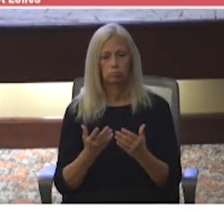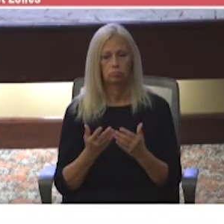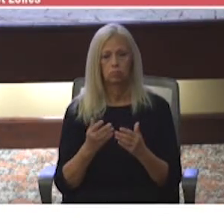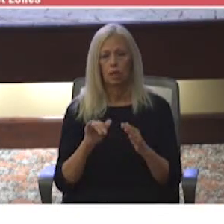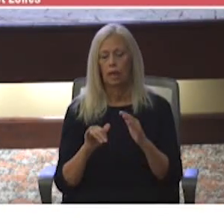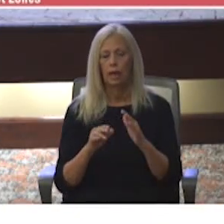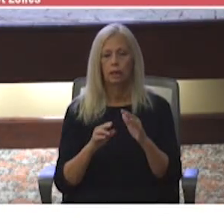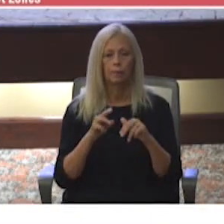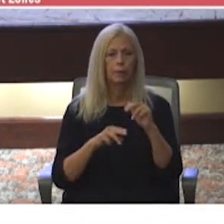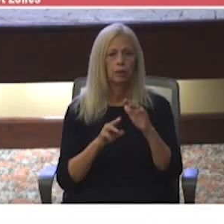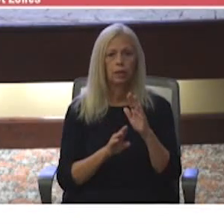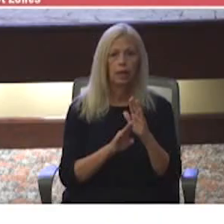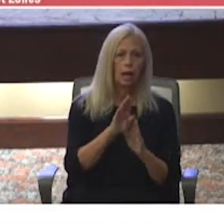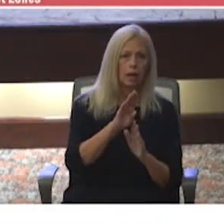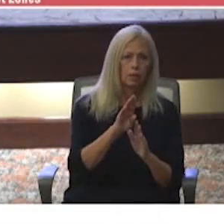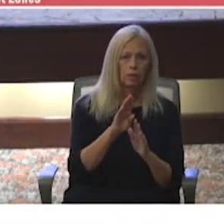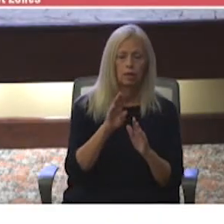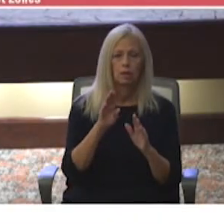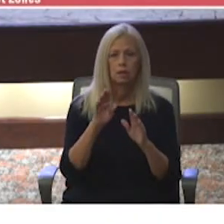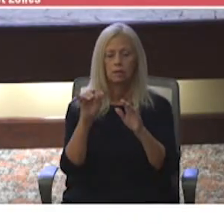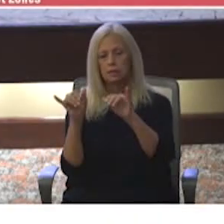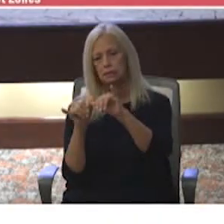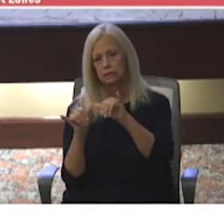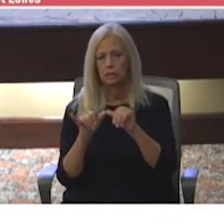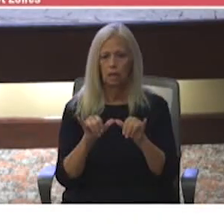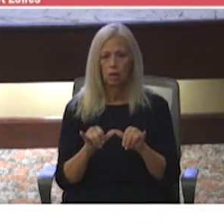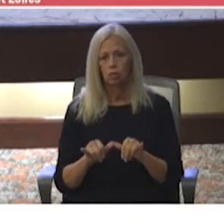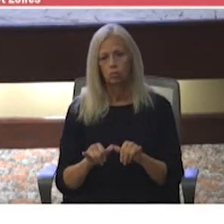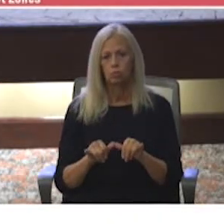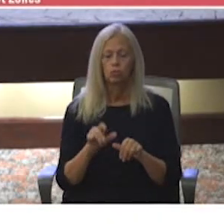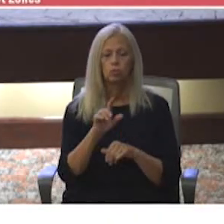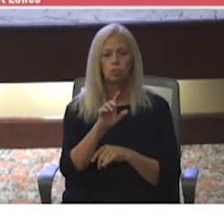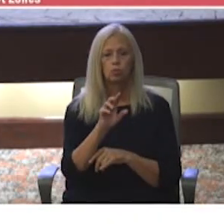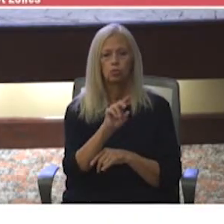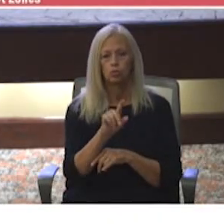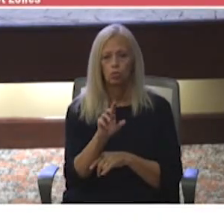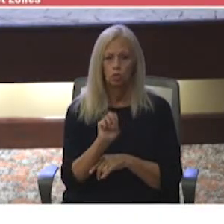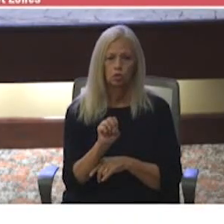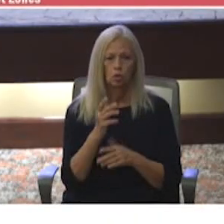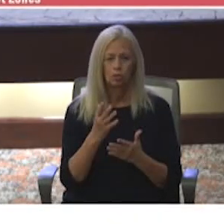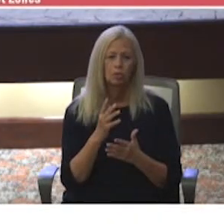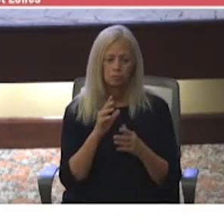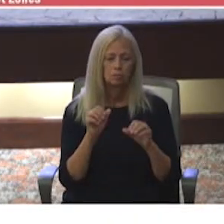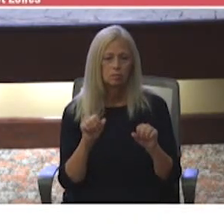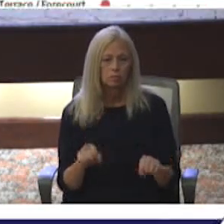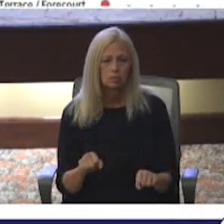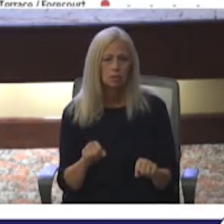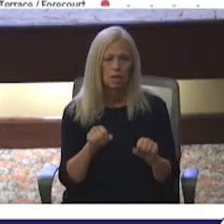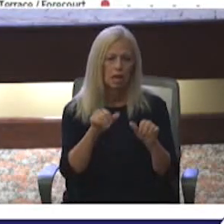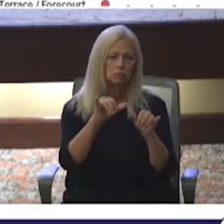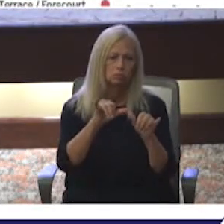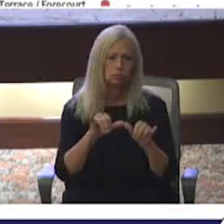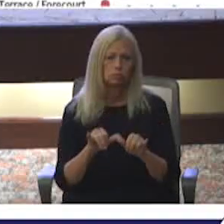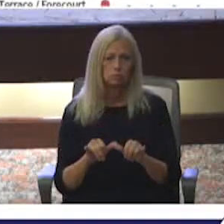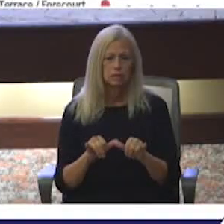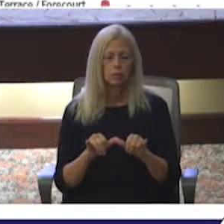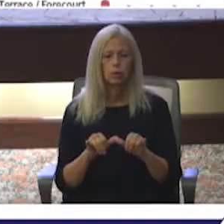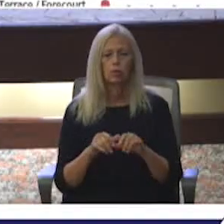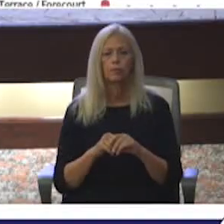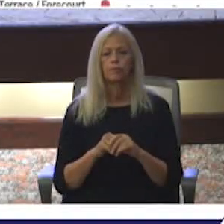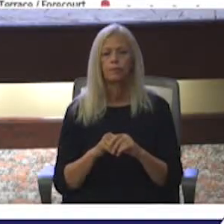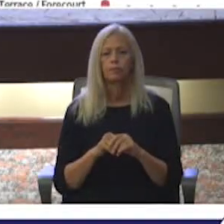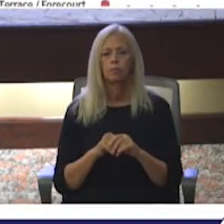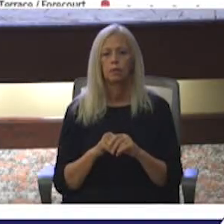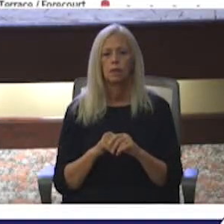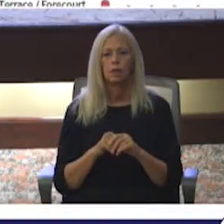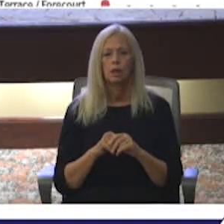height, building scale, things like that. And so the zones just roughly are scalable for different levels of intensity. Then we start to get